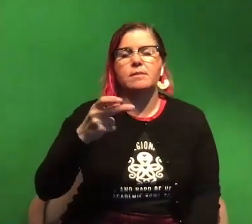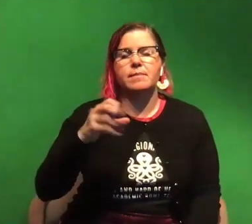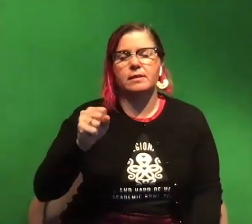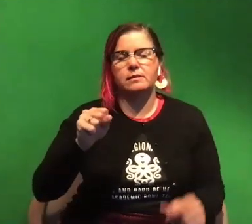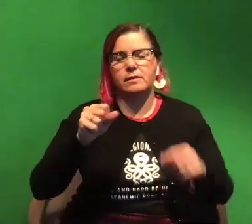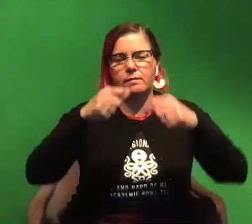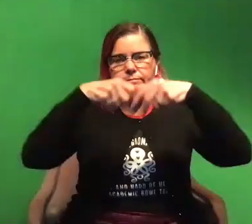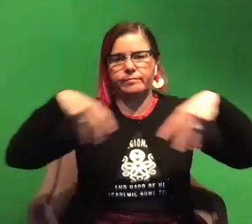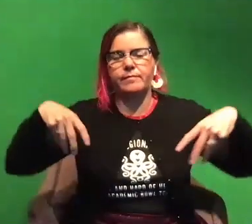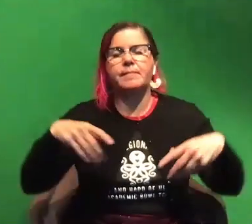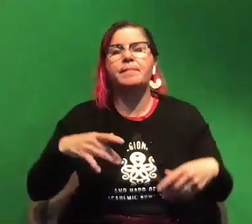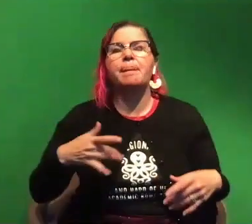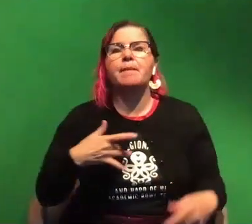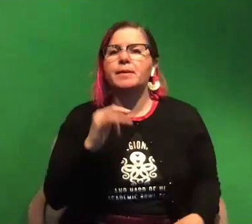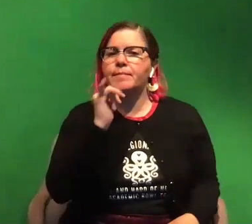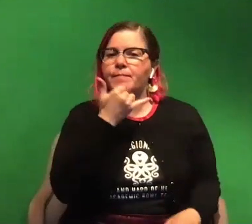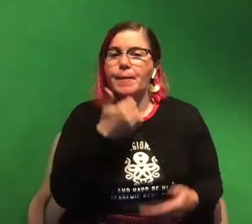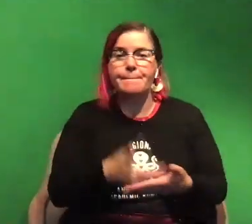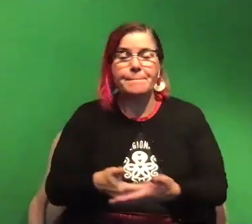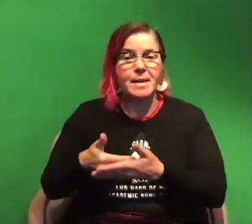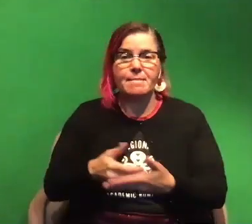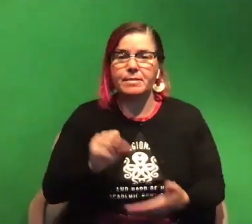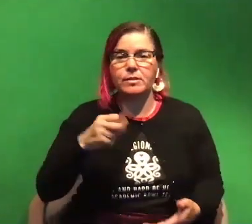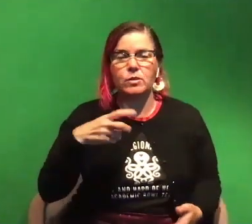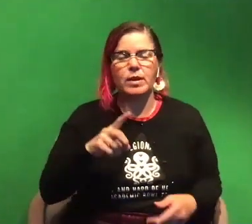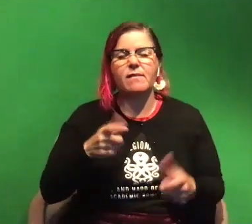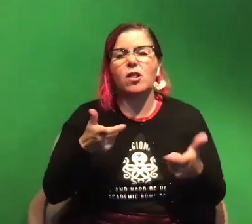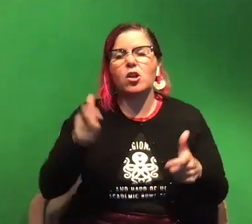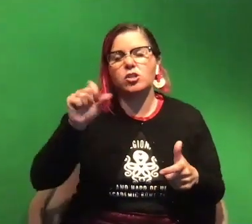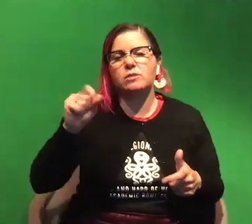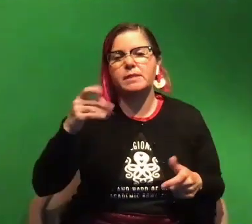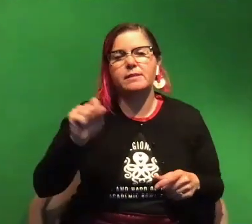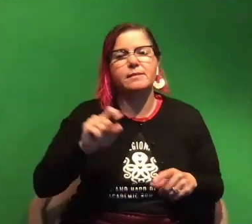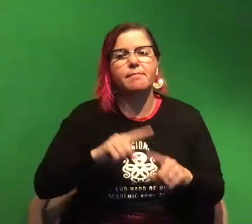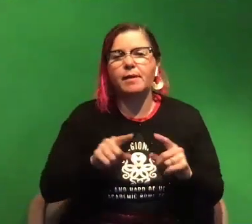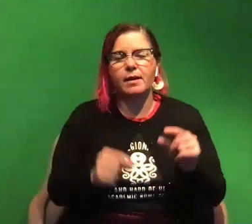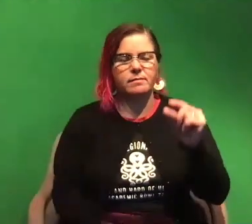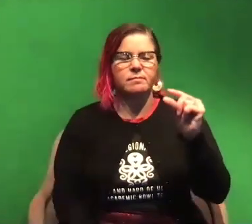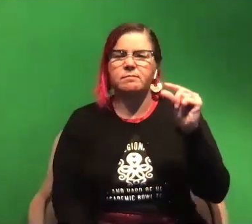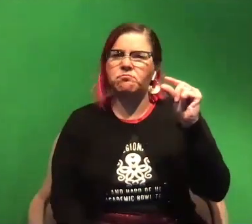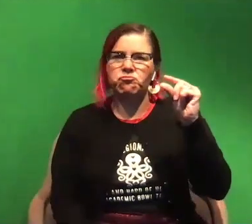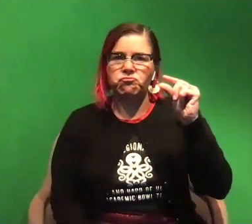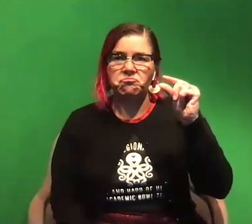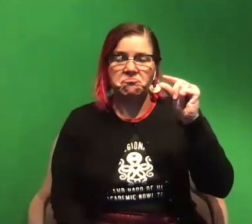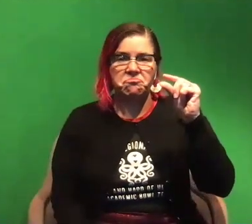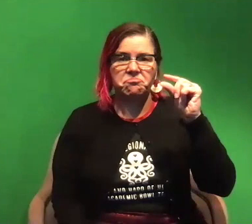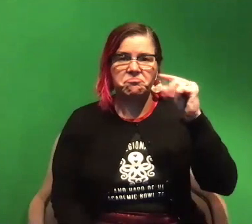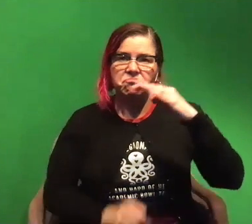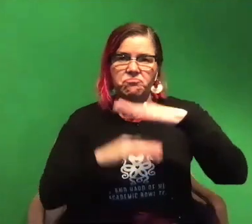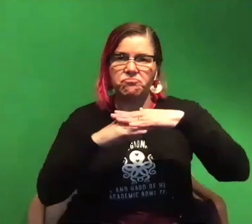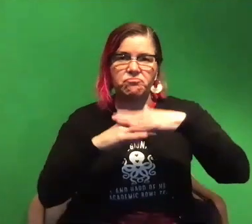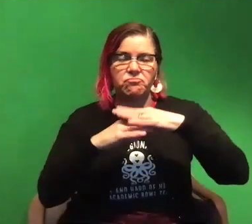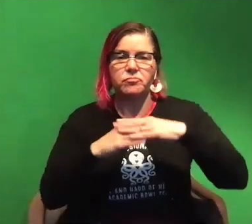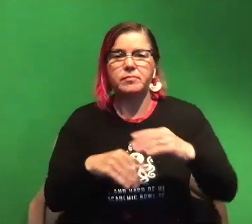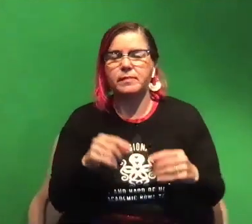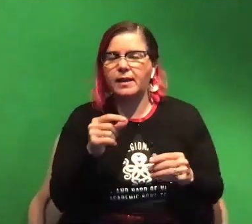they're mistaken for baby squids of larger species, but they never get much larger than a